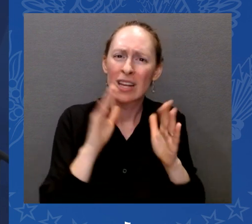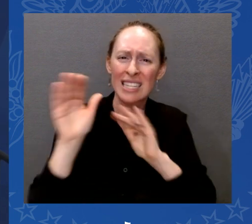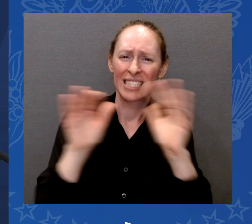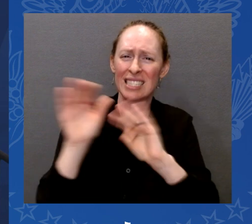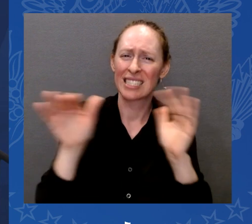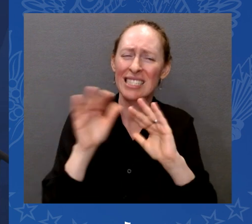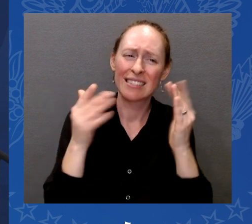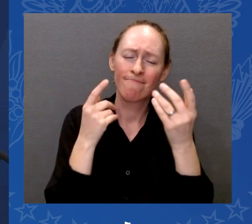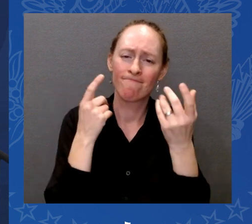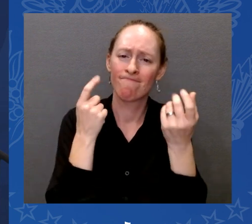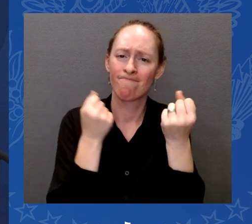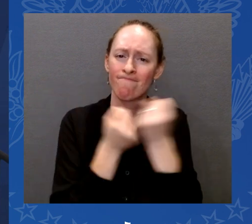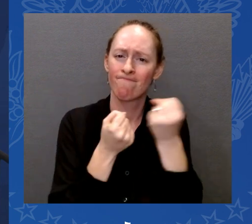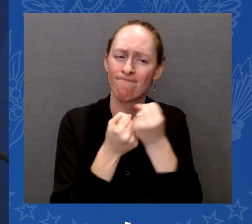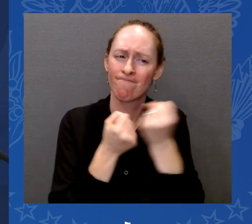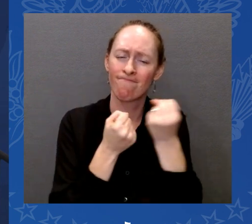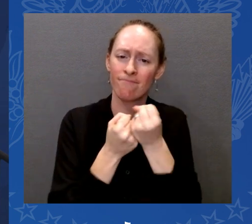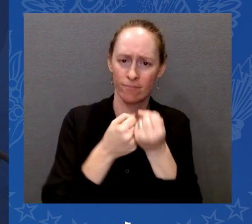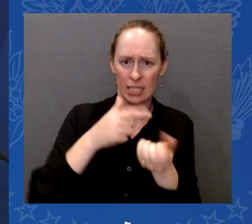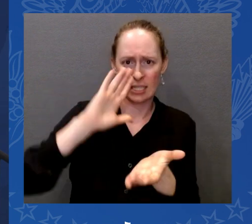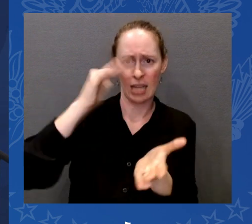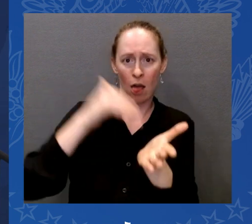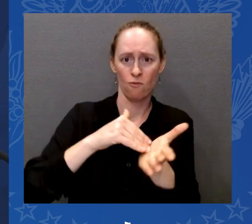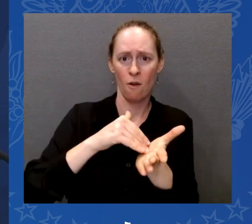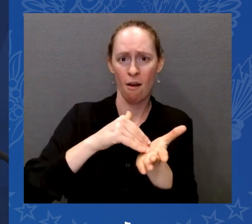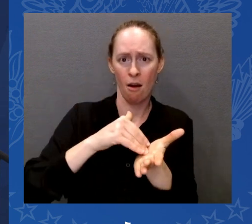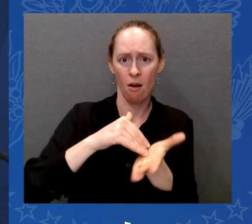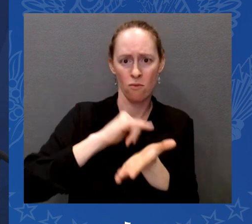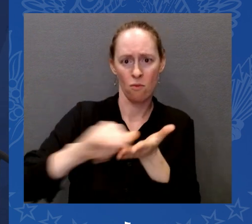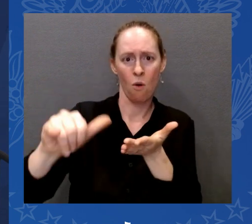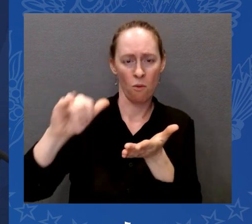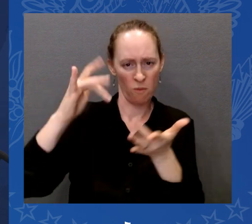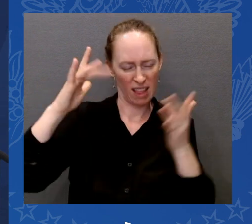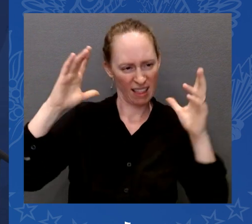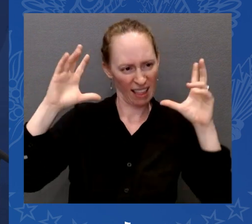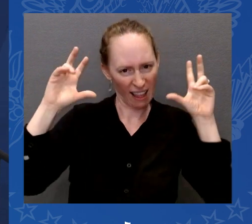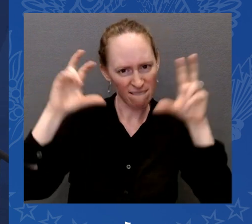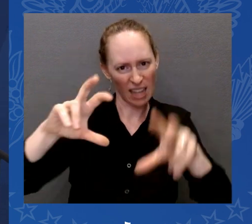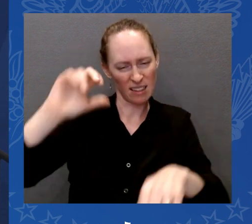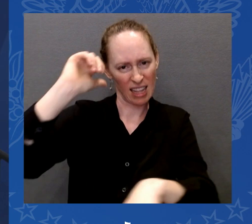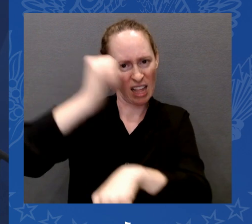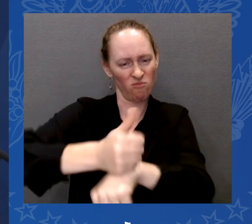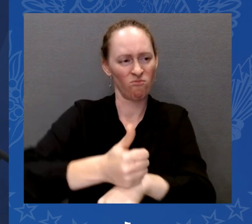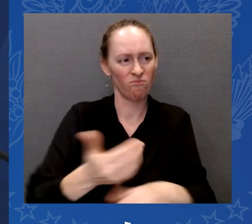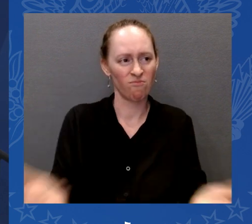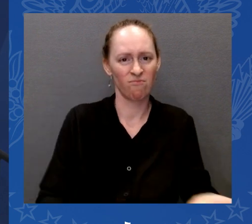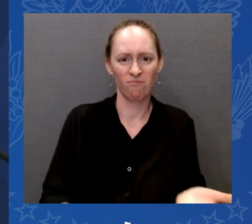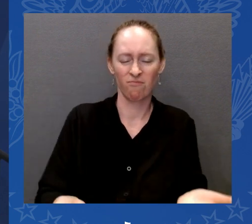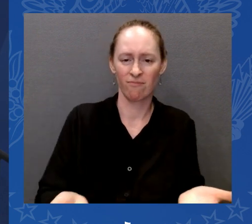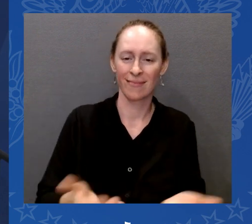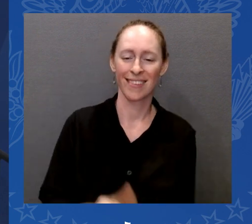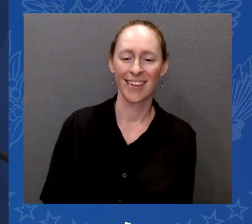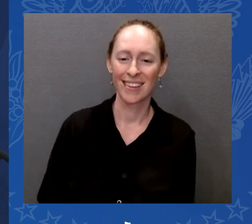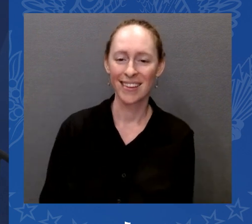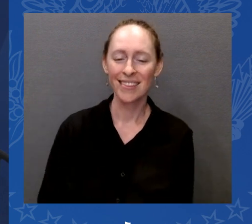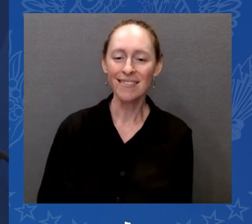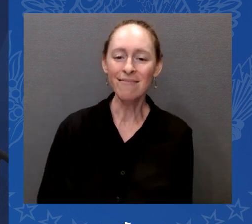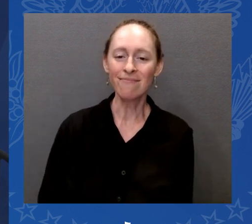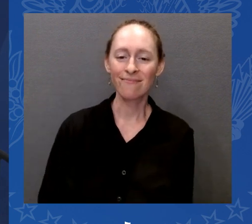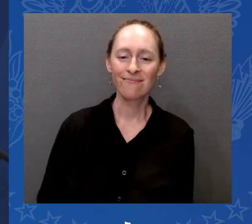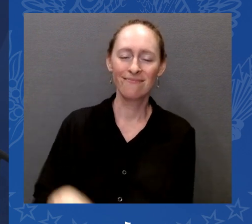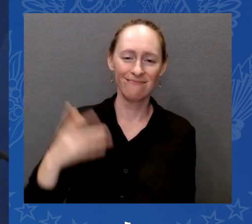investment possible. And of course, my dear friend, who I've come to know and become very close with,